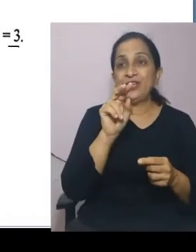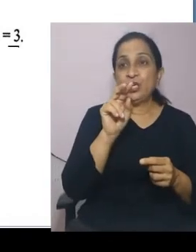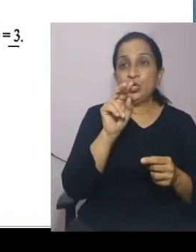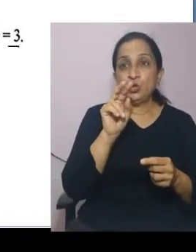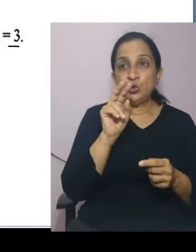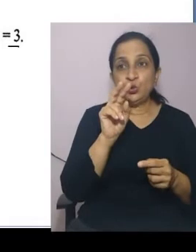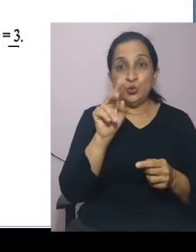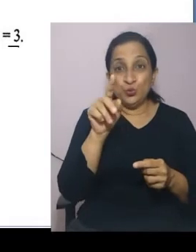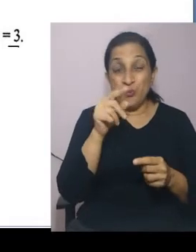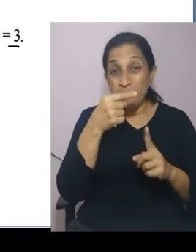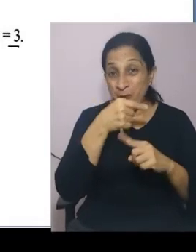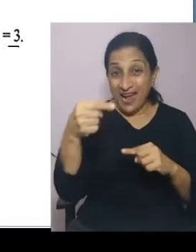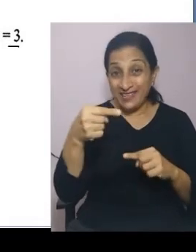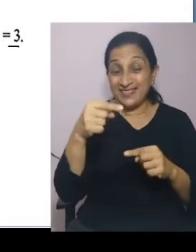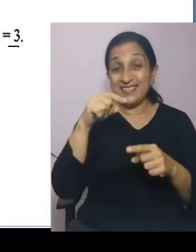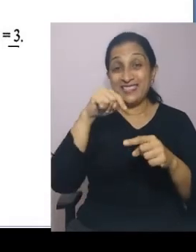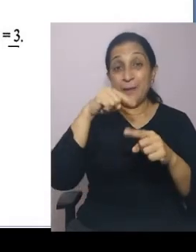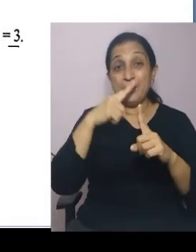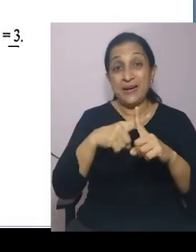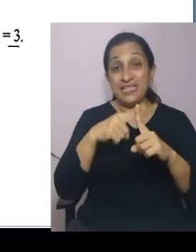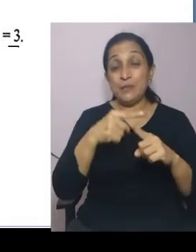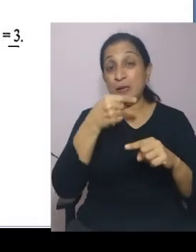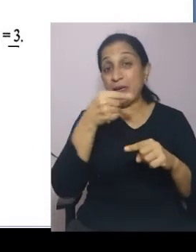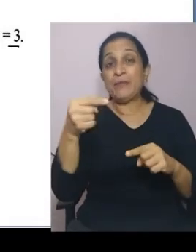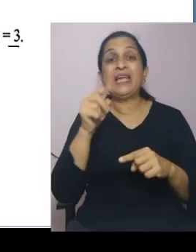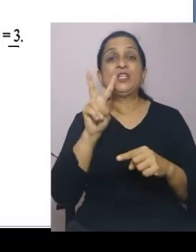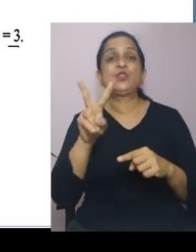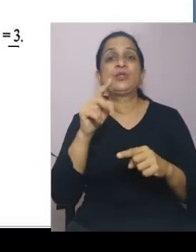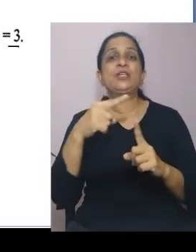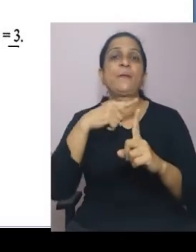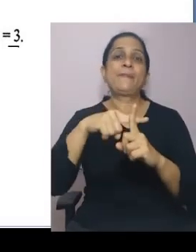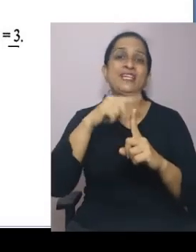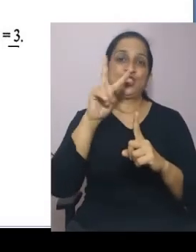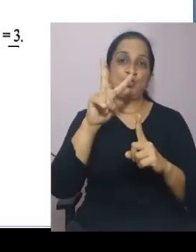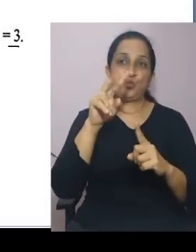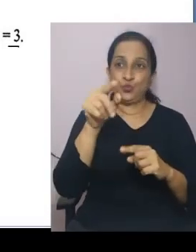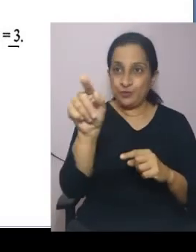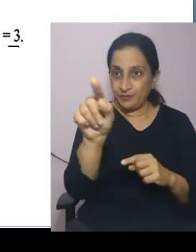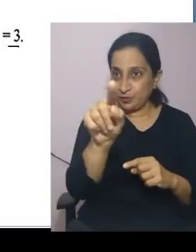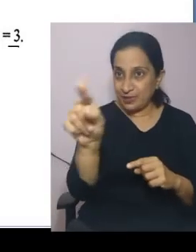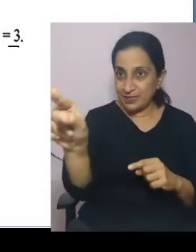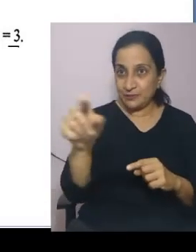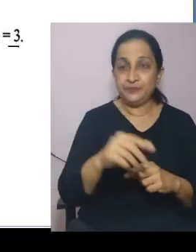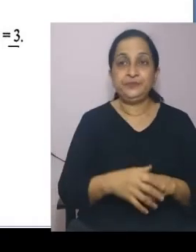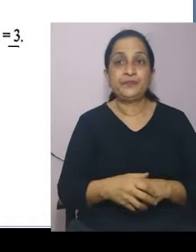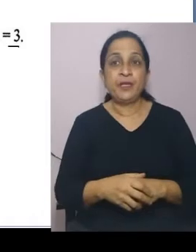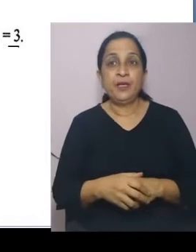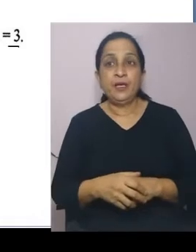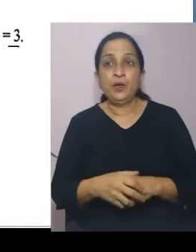So minus 2 becomes plus 2. Okay. And next one is